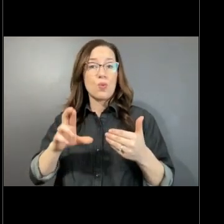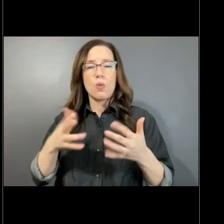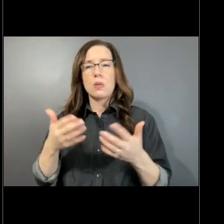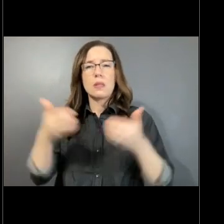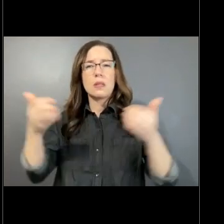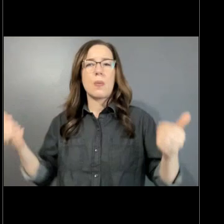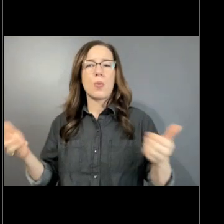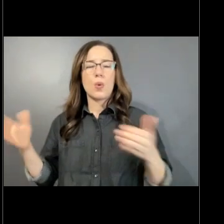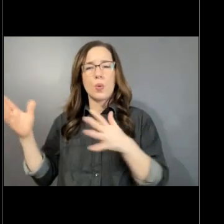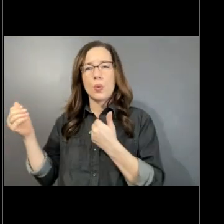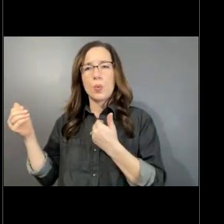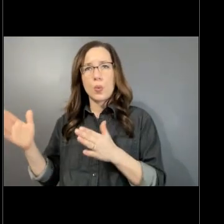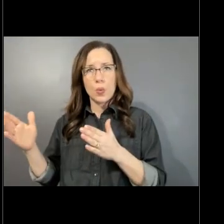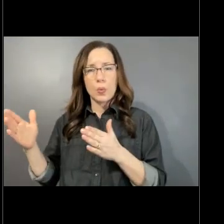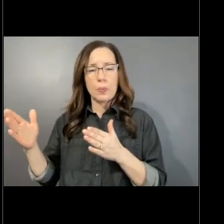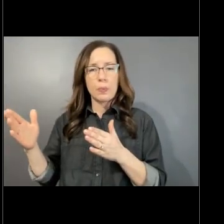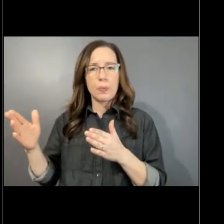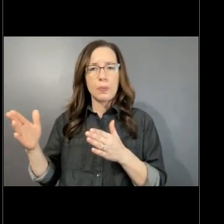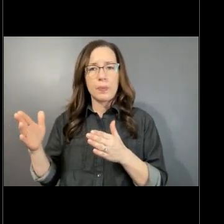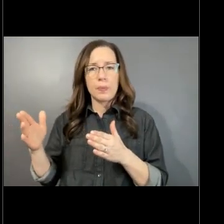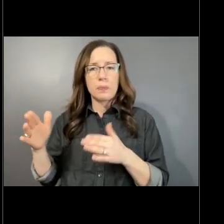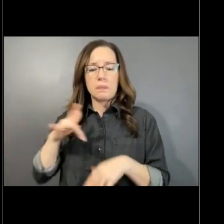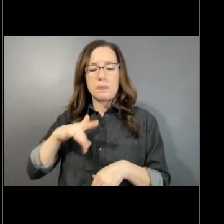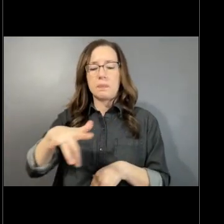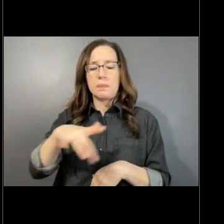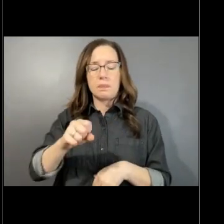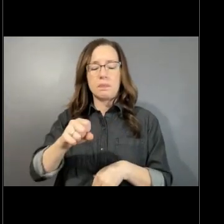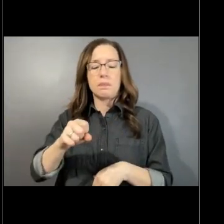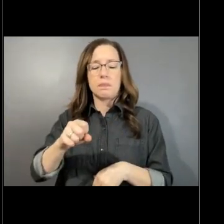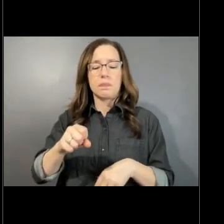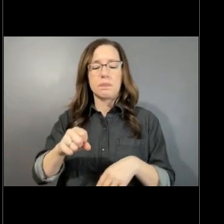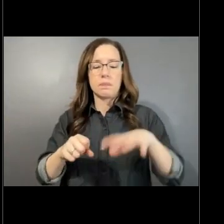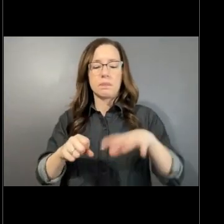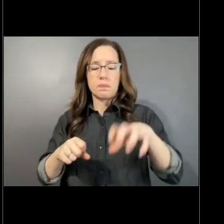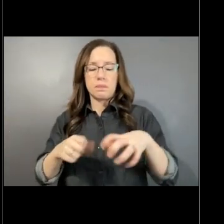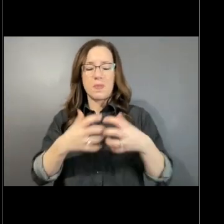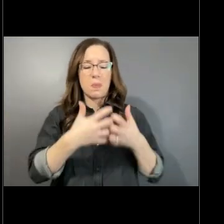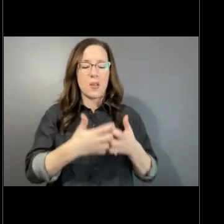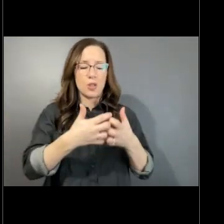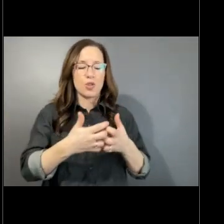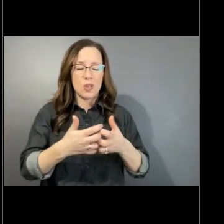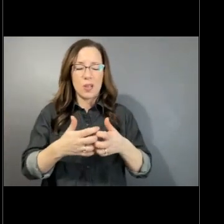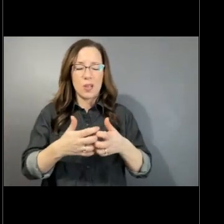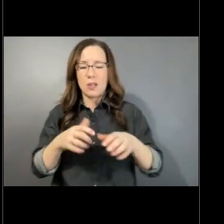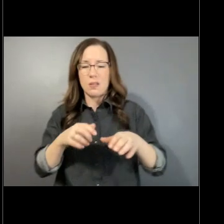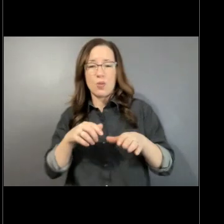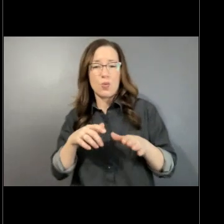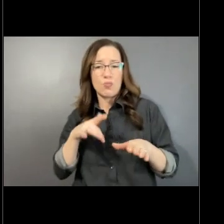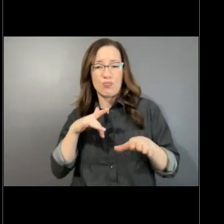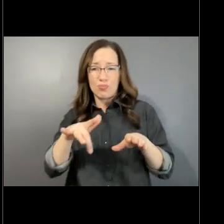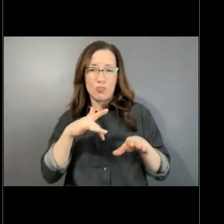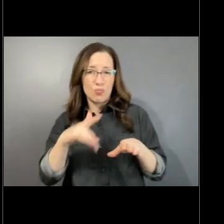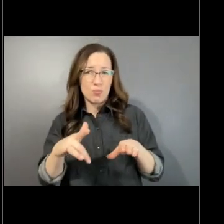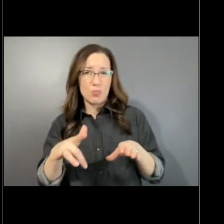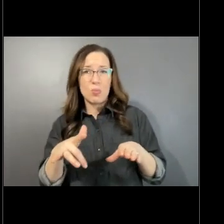room, clear floor space in front of the machines are not required.